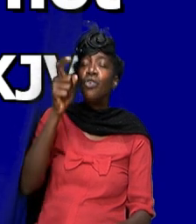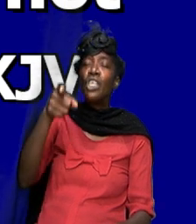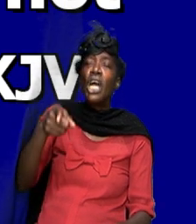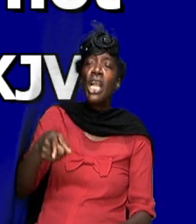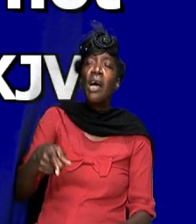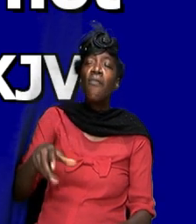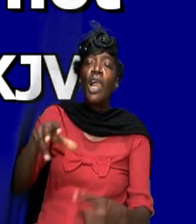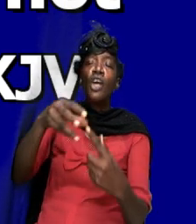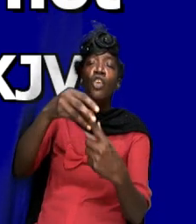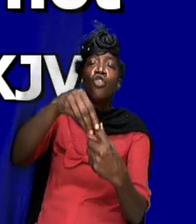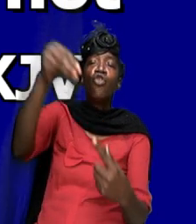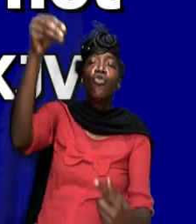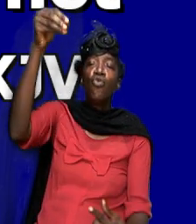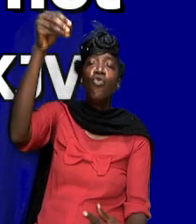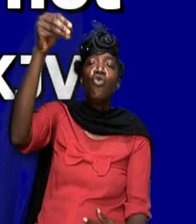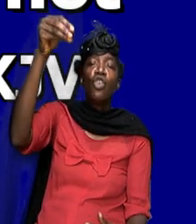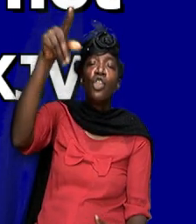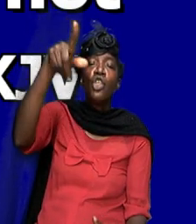which he shall have chosen you,